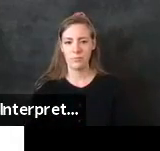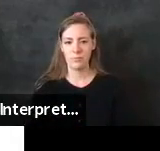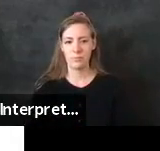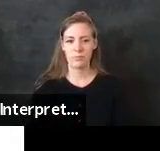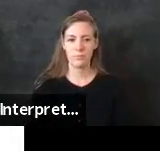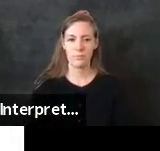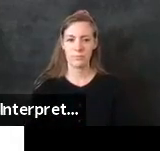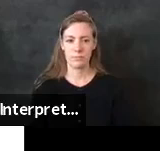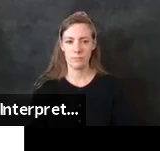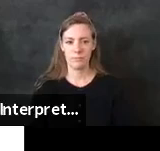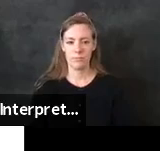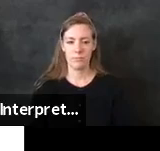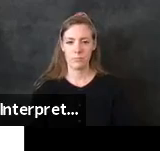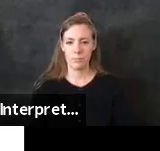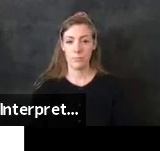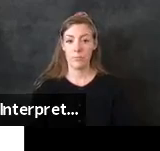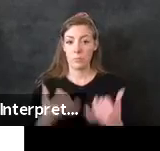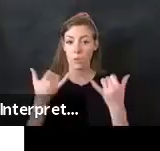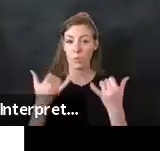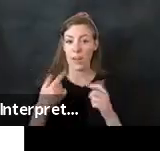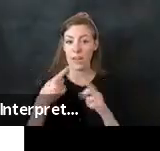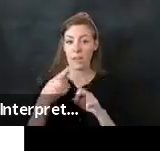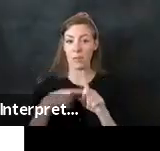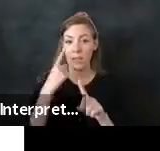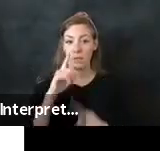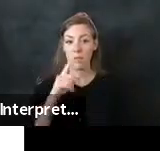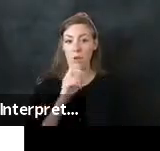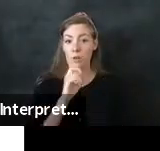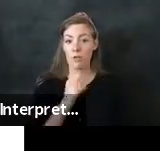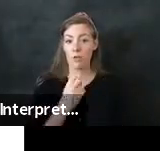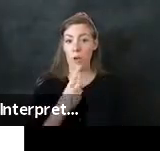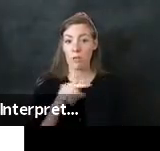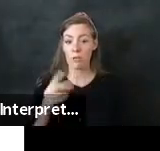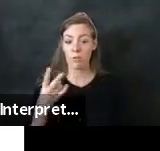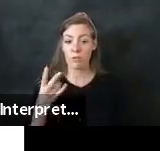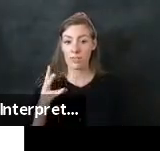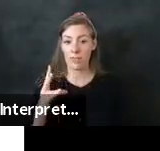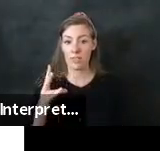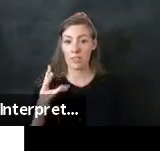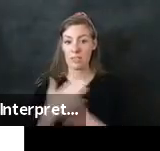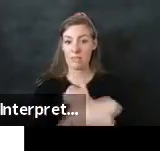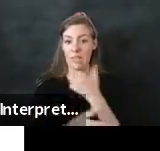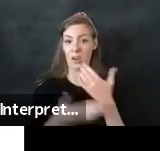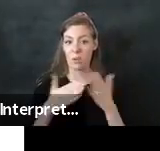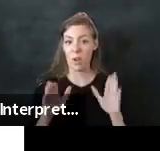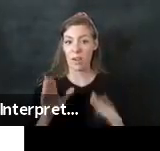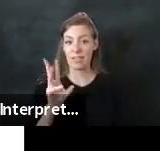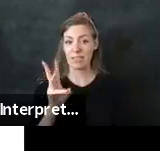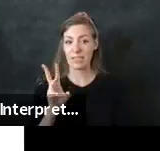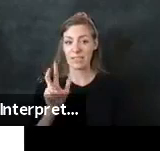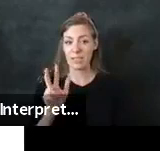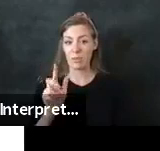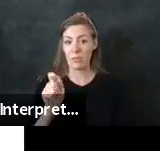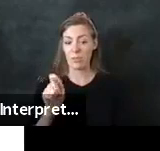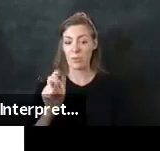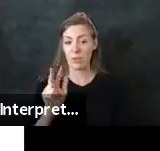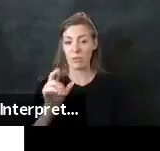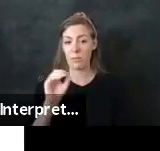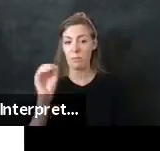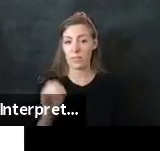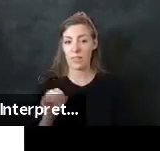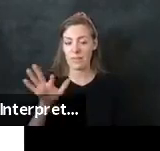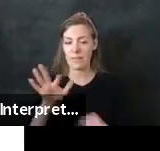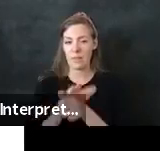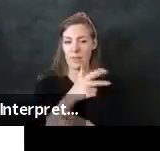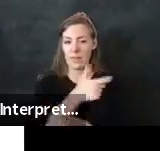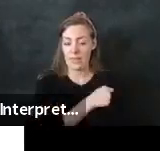So right now, the vaccination rates for the 12 to 17 countywide is about 63.3% fully vaccinated,